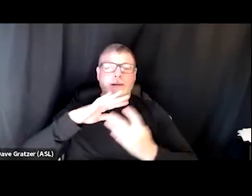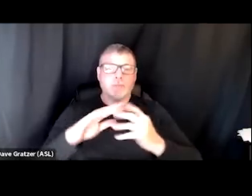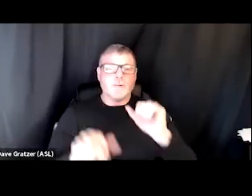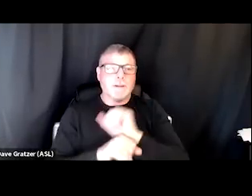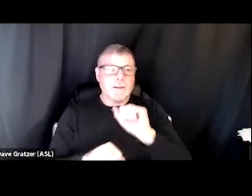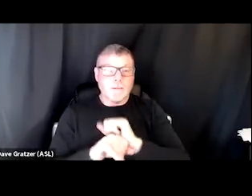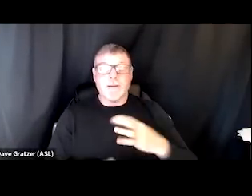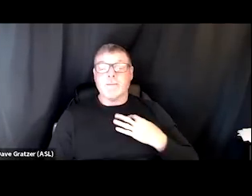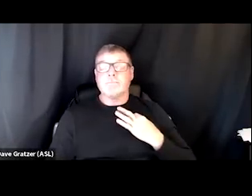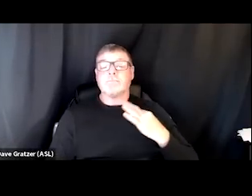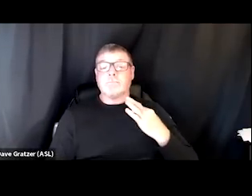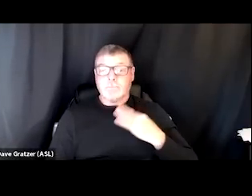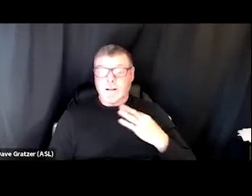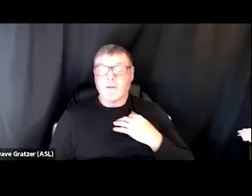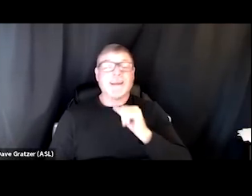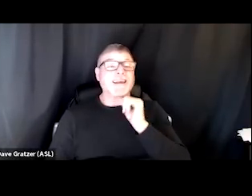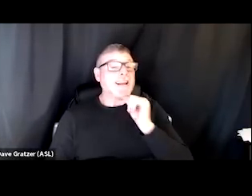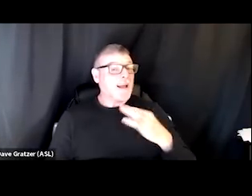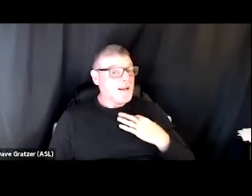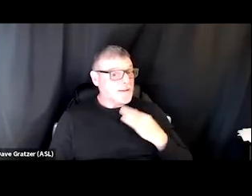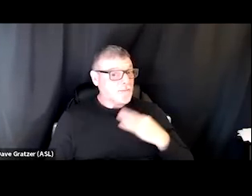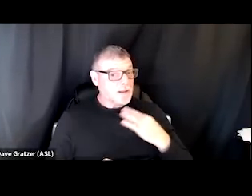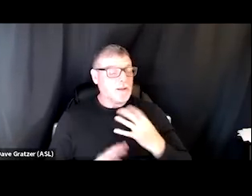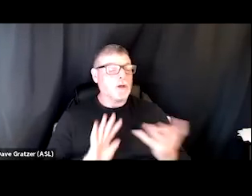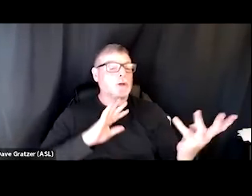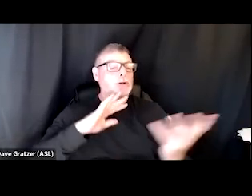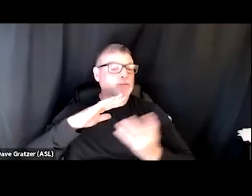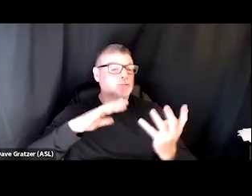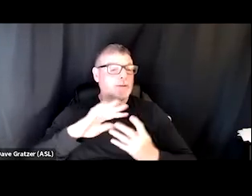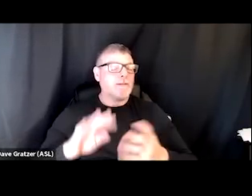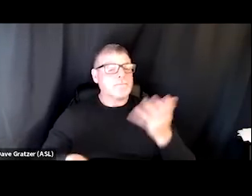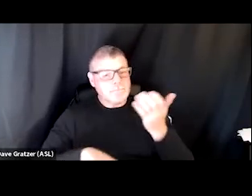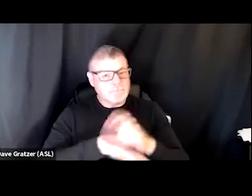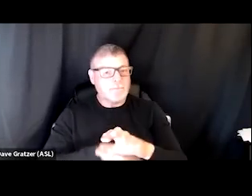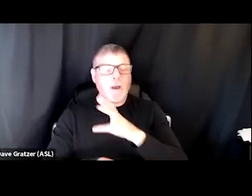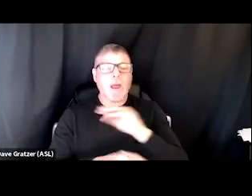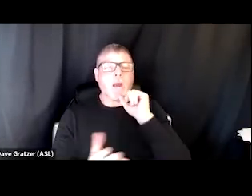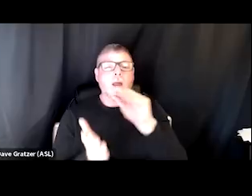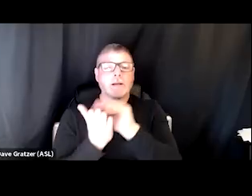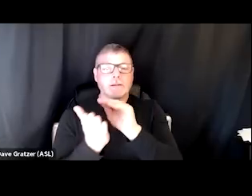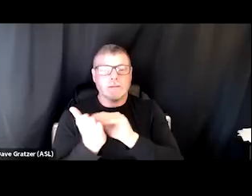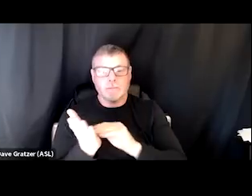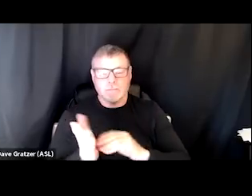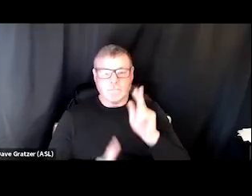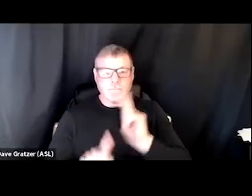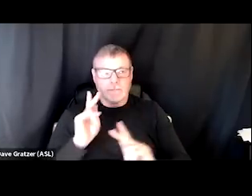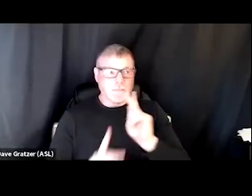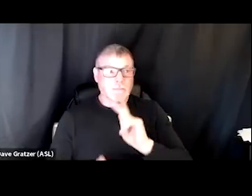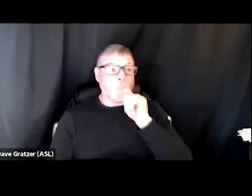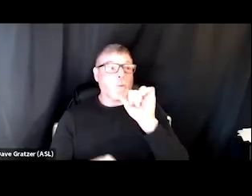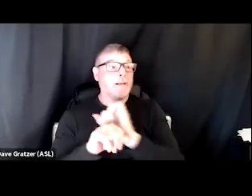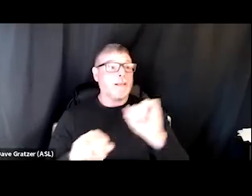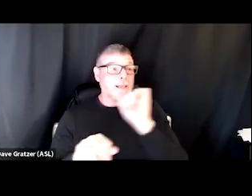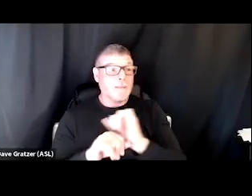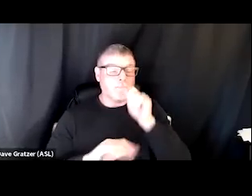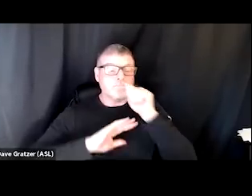including voluntary, involuntary, trafficked, forced, and undocumented people whose labor